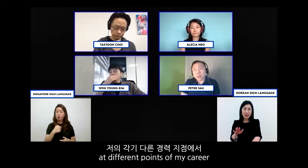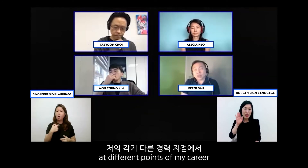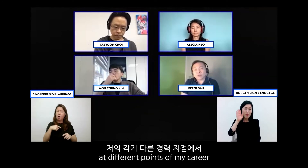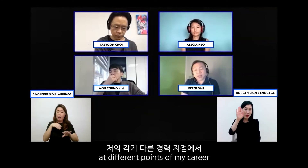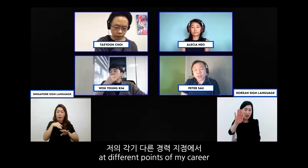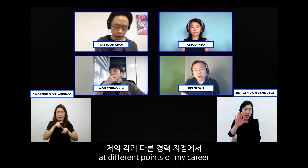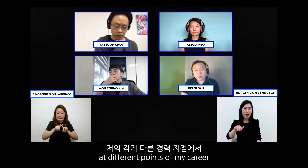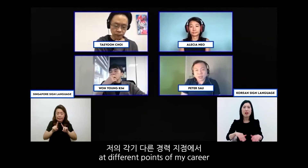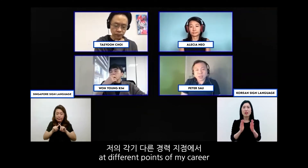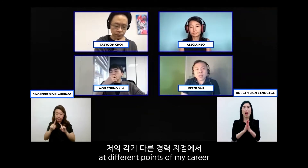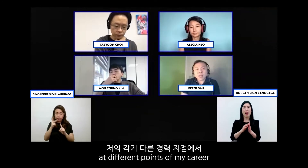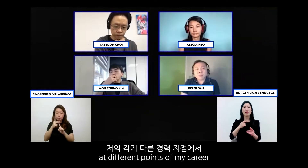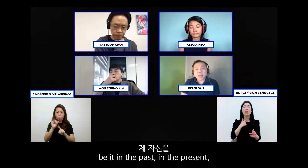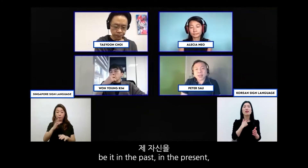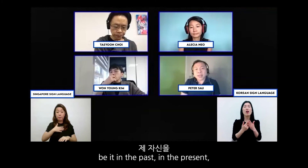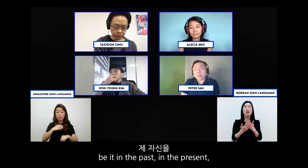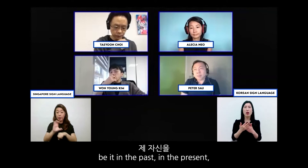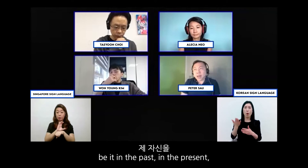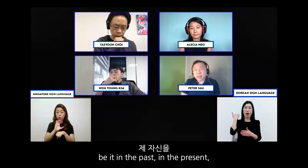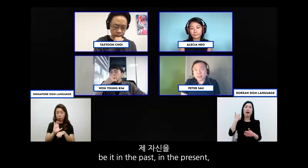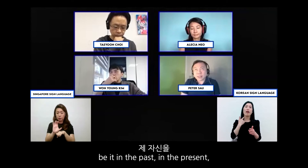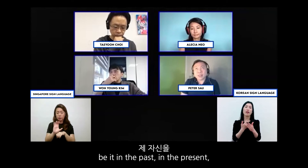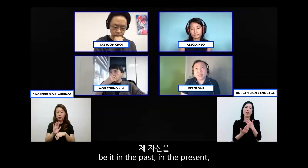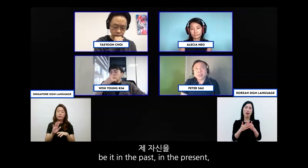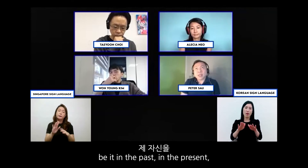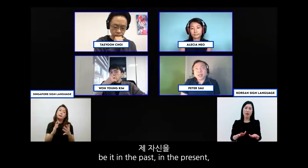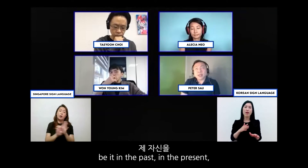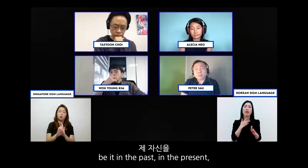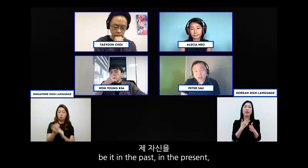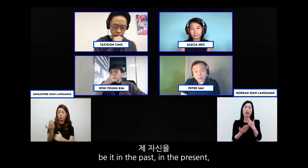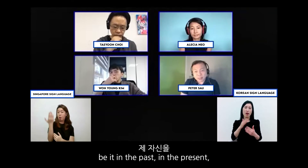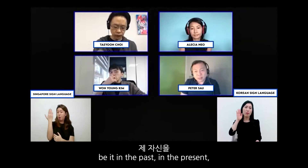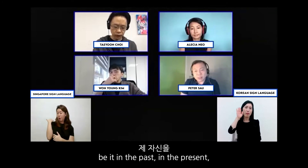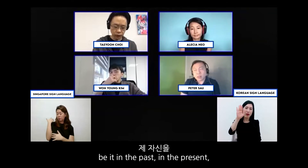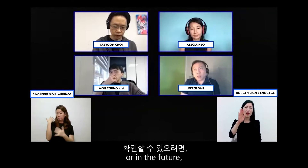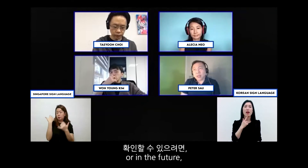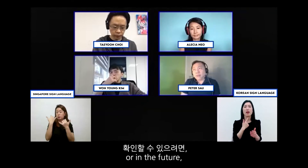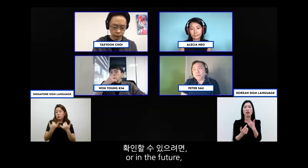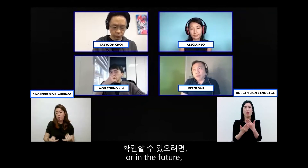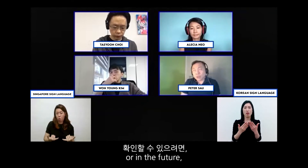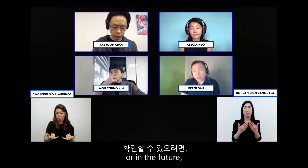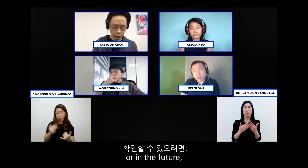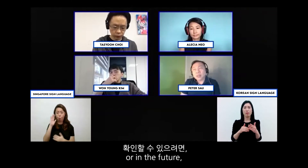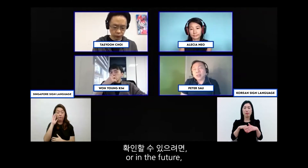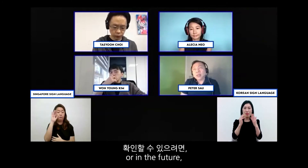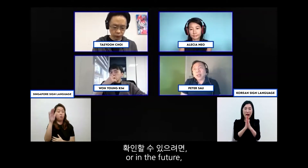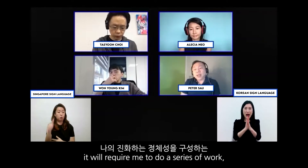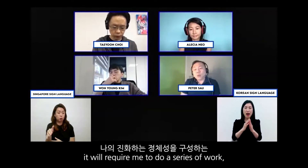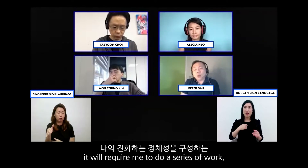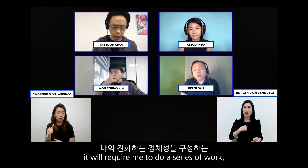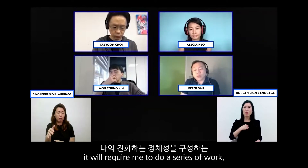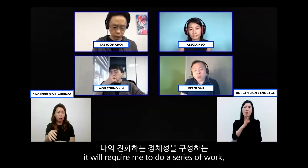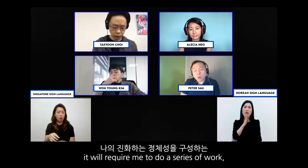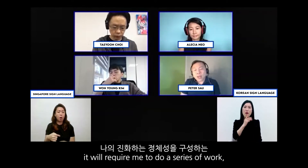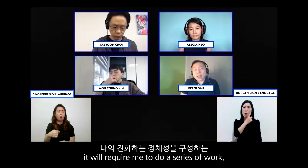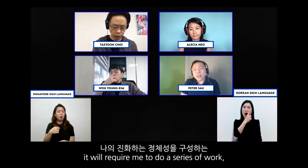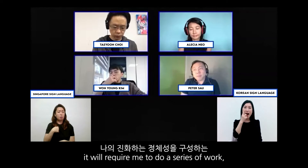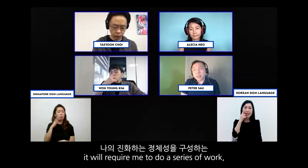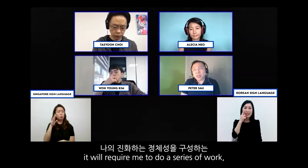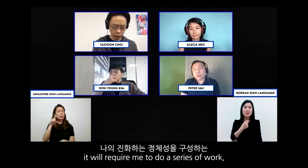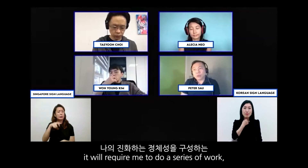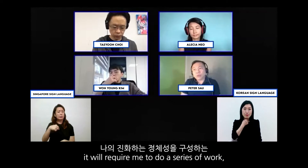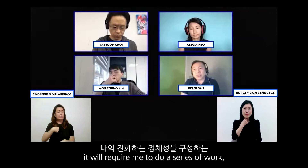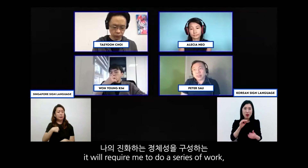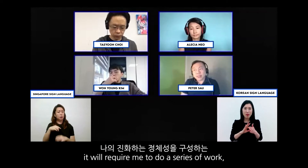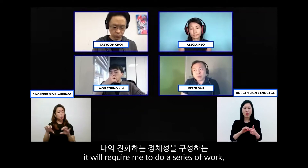different points of my career, be it in the past, in the present, or in the future, it will require